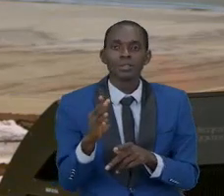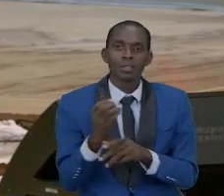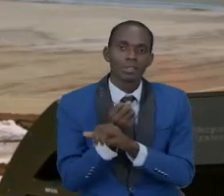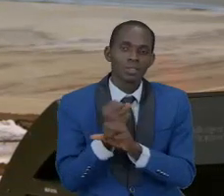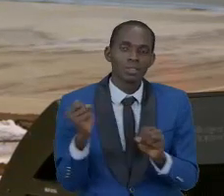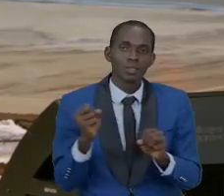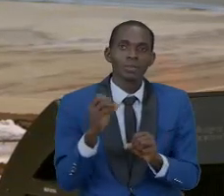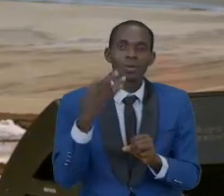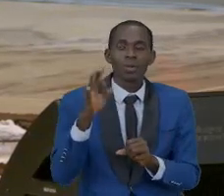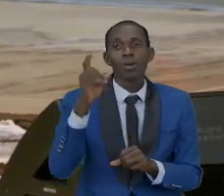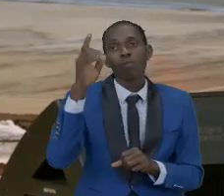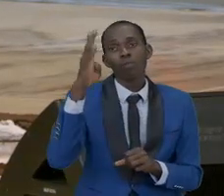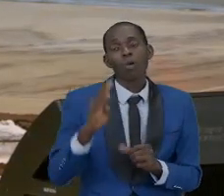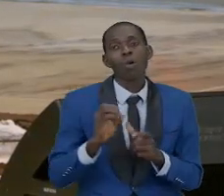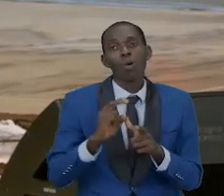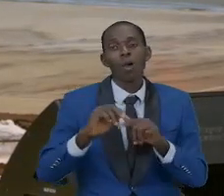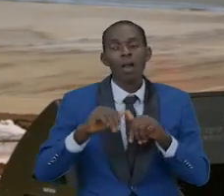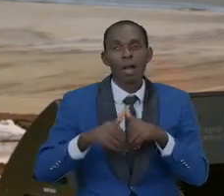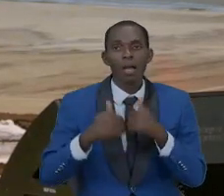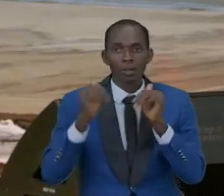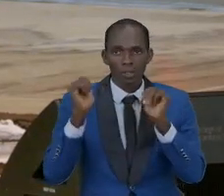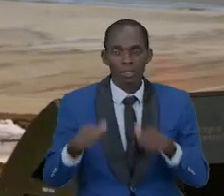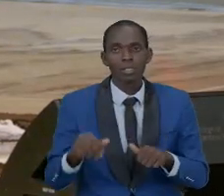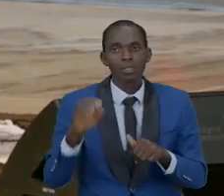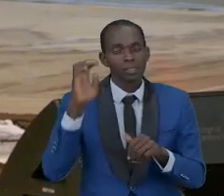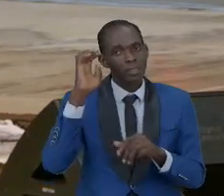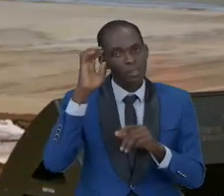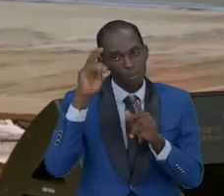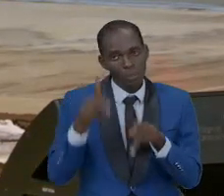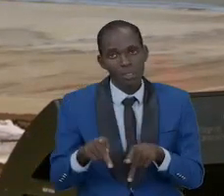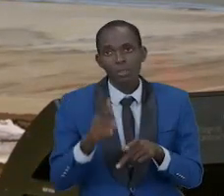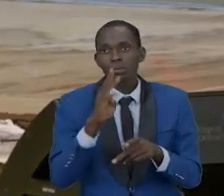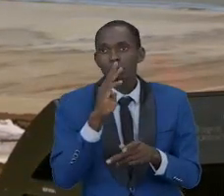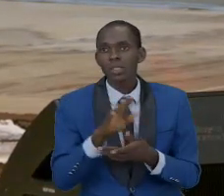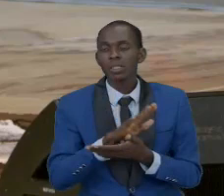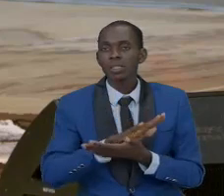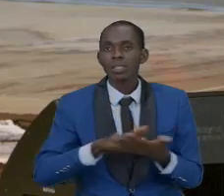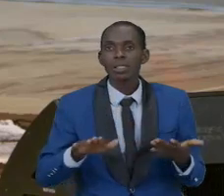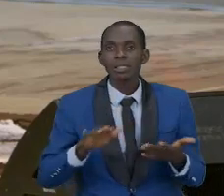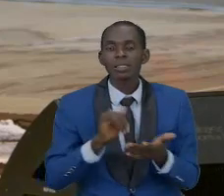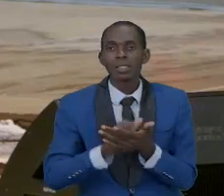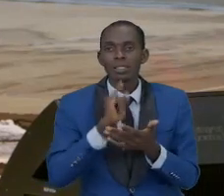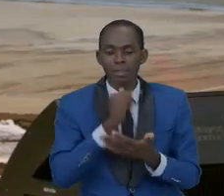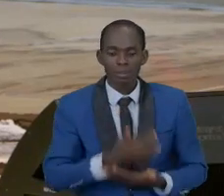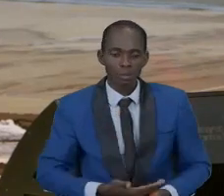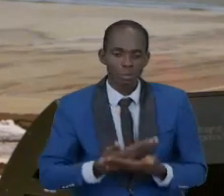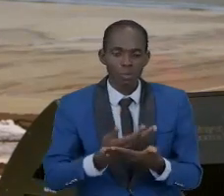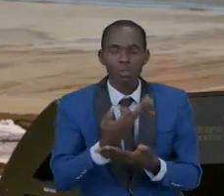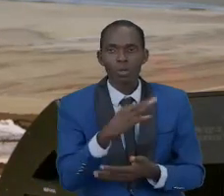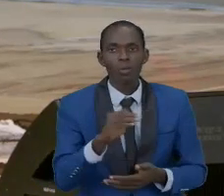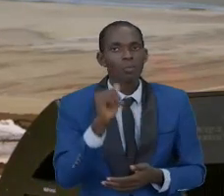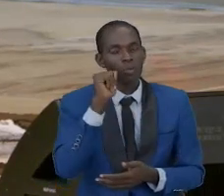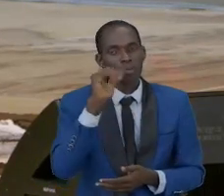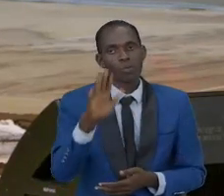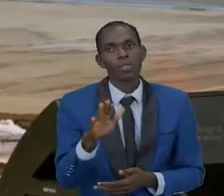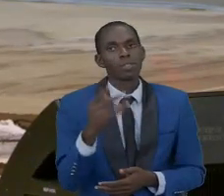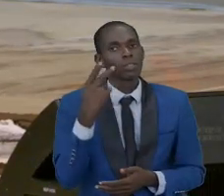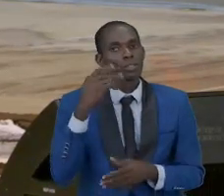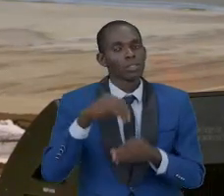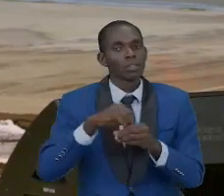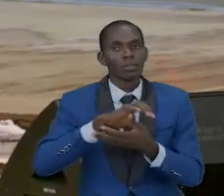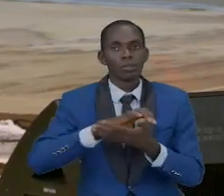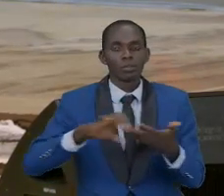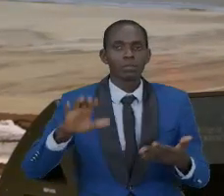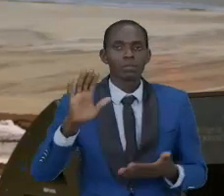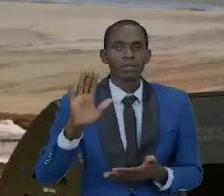or how can he be cleaner that is born of a woman look at verse 5 in